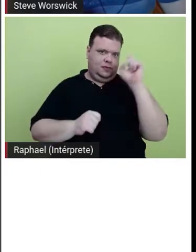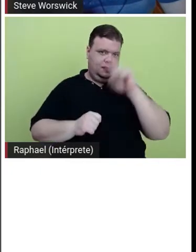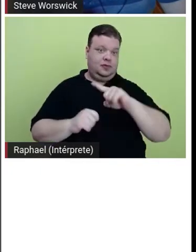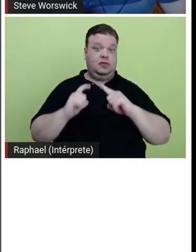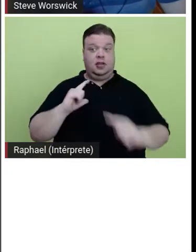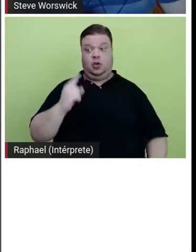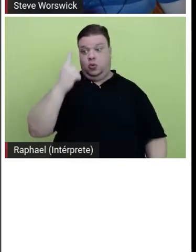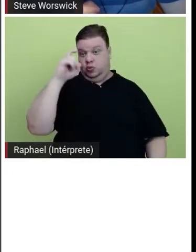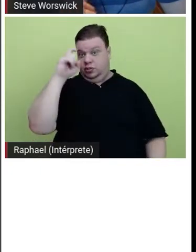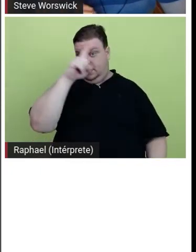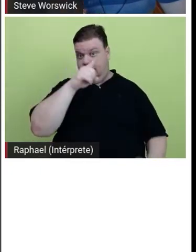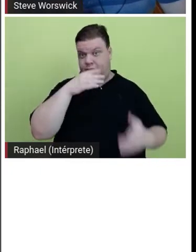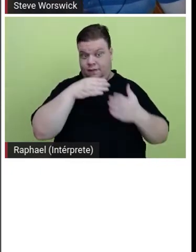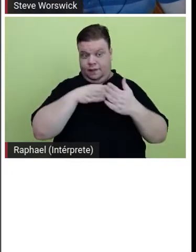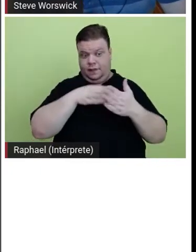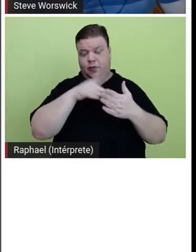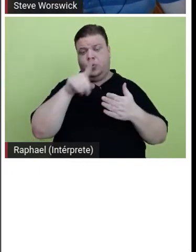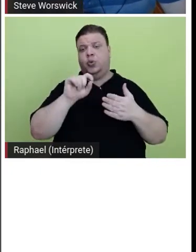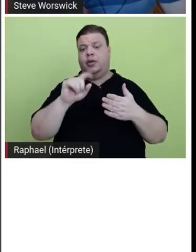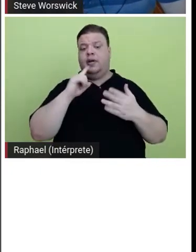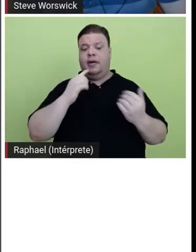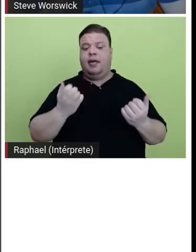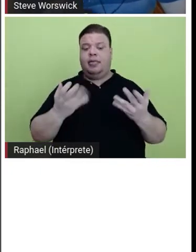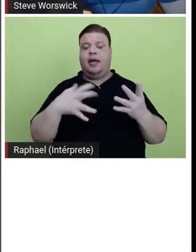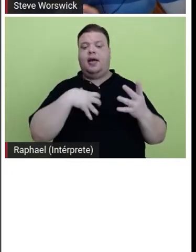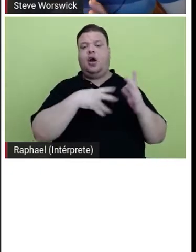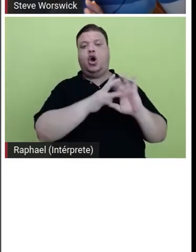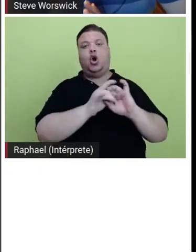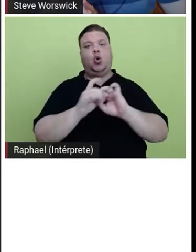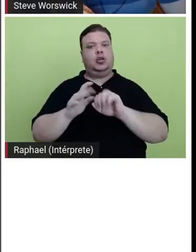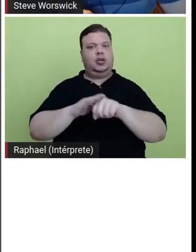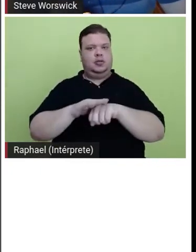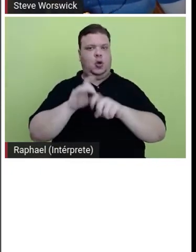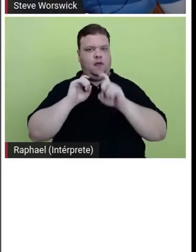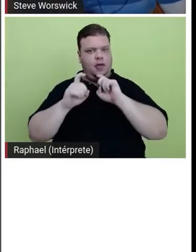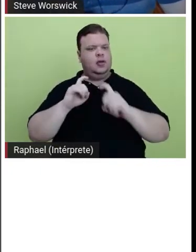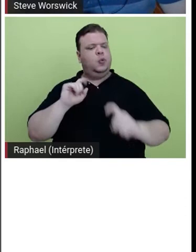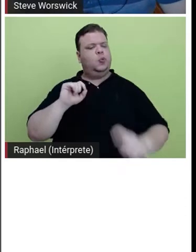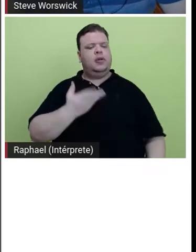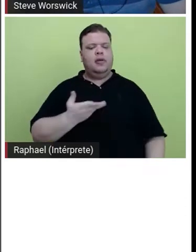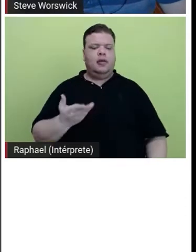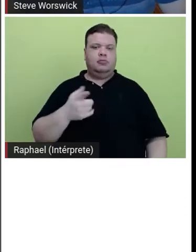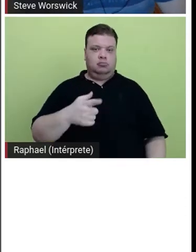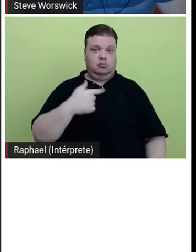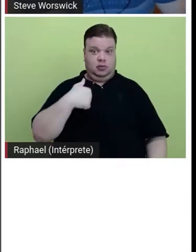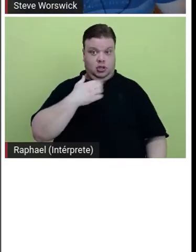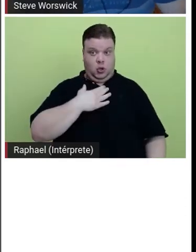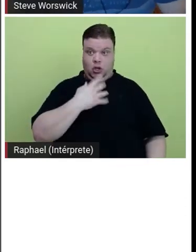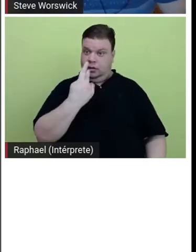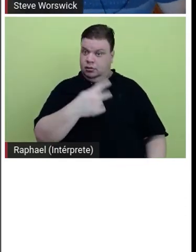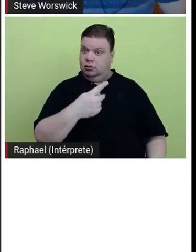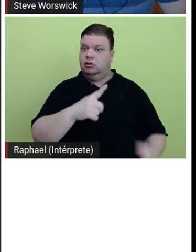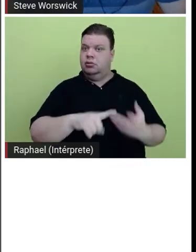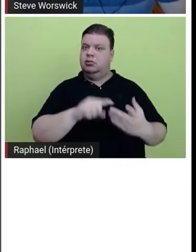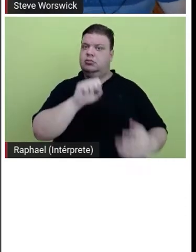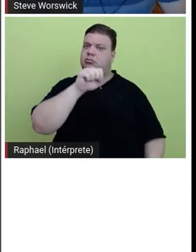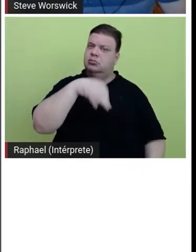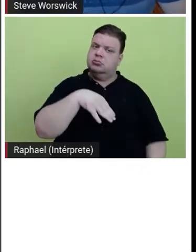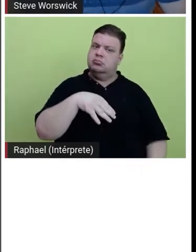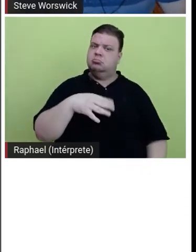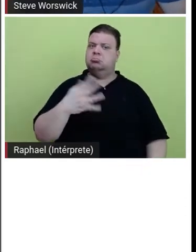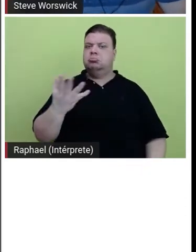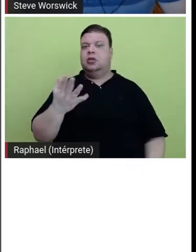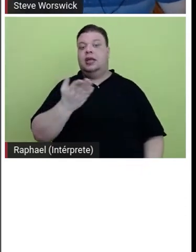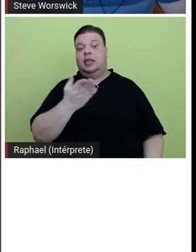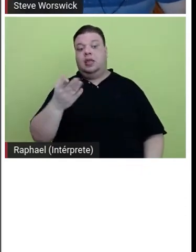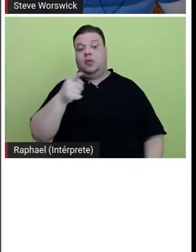about. So it's just an example there. Someone said, my favourite sound is glass breaking. What's yours? Now, if they missed out the